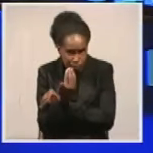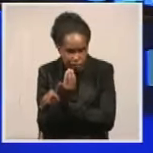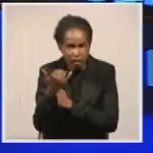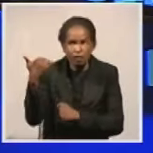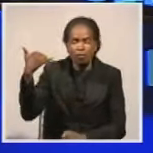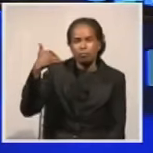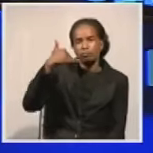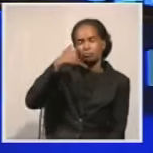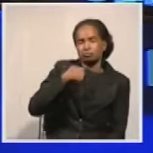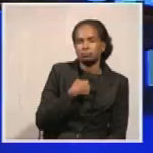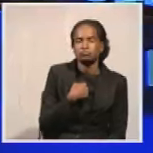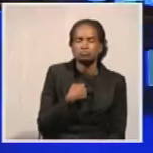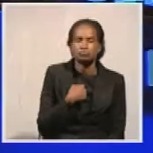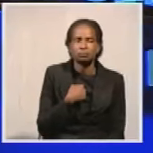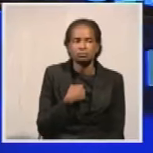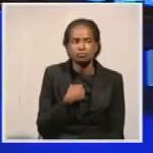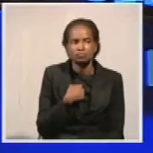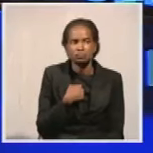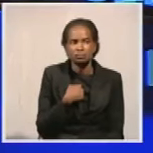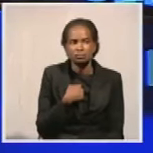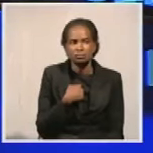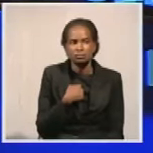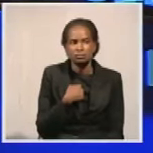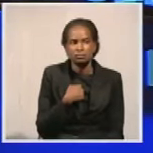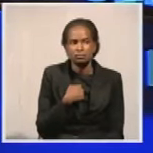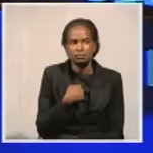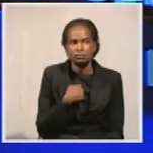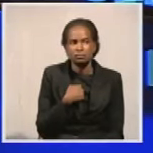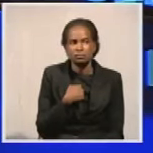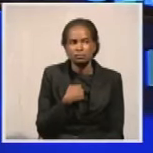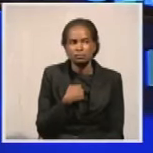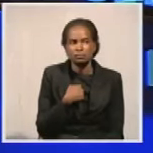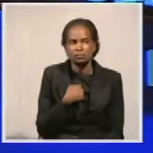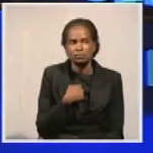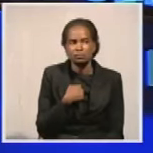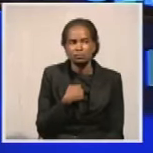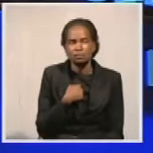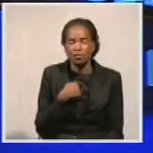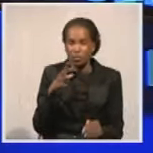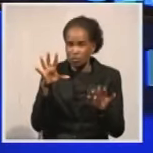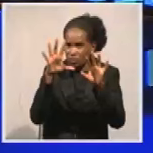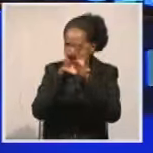One person who do not receive calls at night.